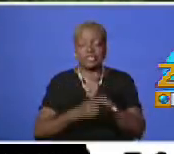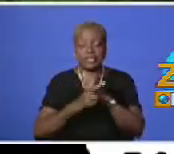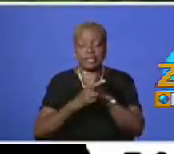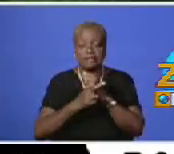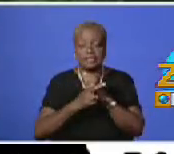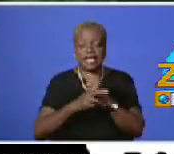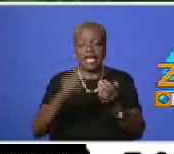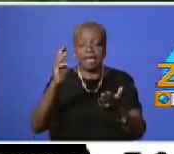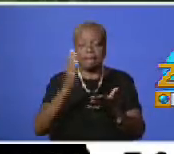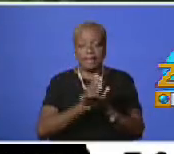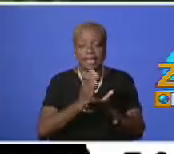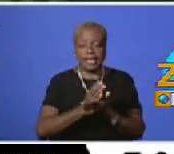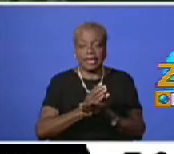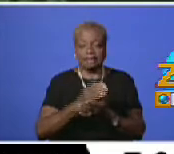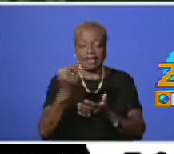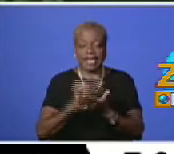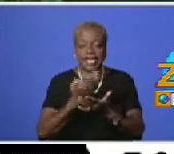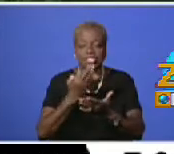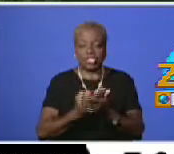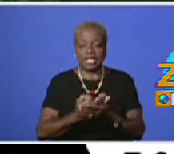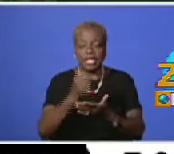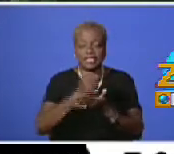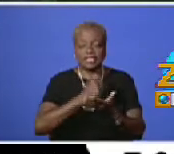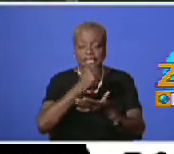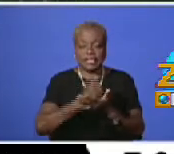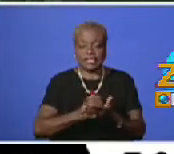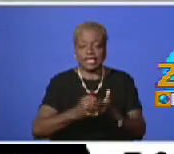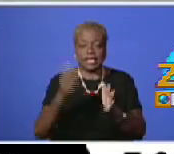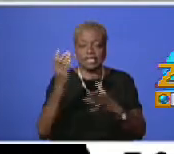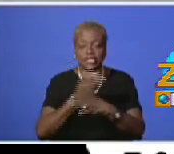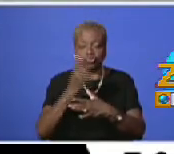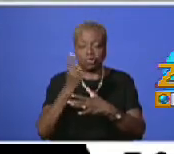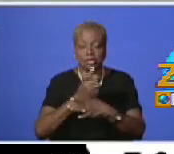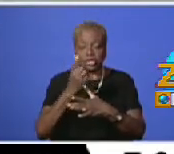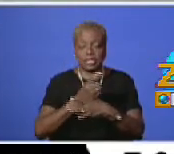financial sector disruptions. For the ZNS News Network, I'm Mukesh Lapinder.